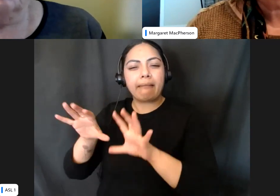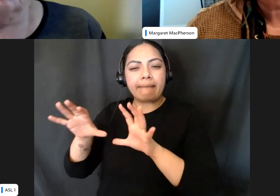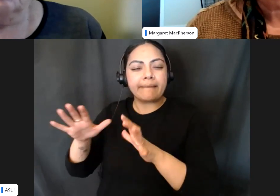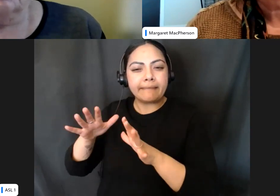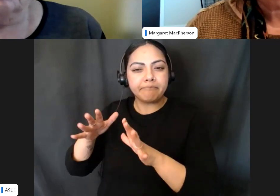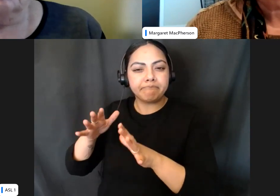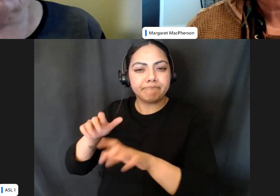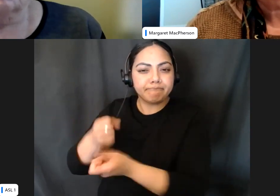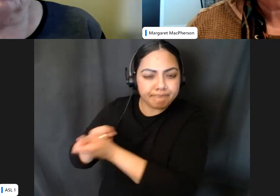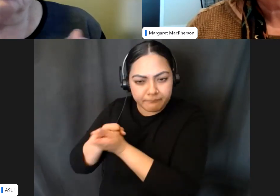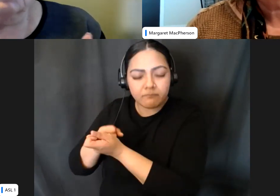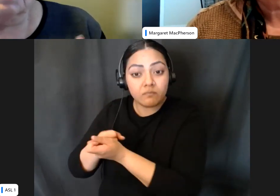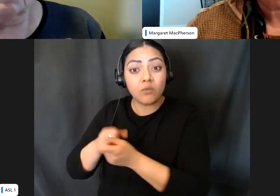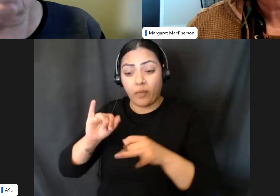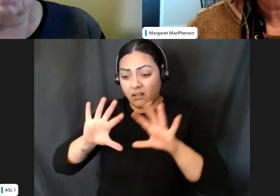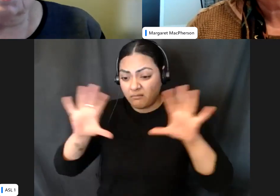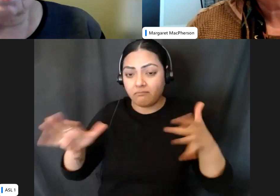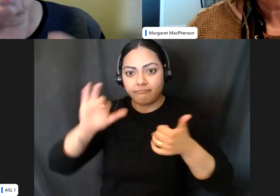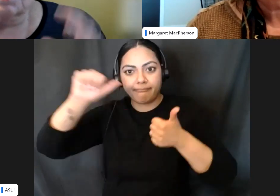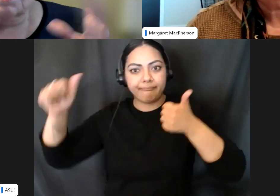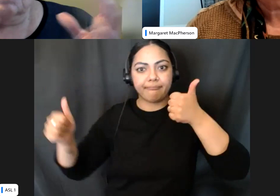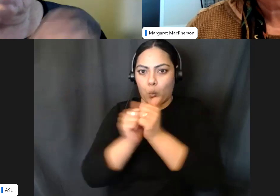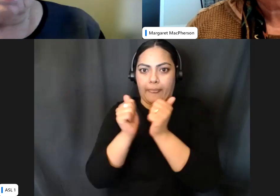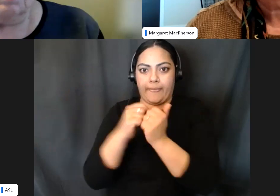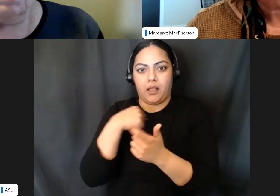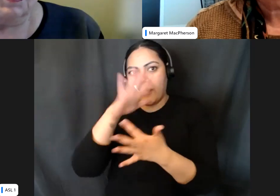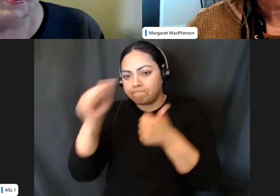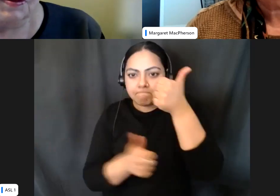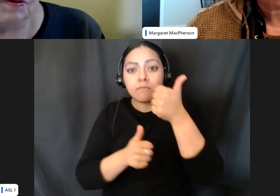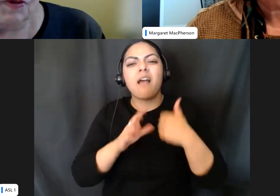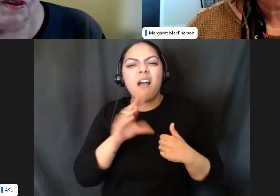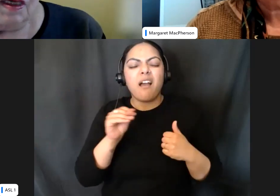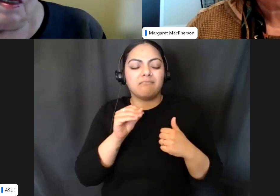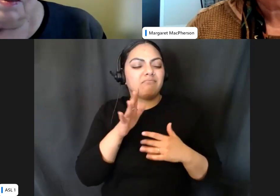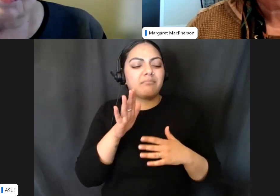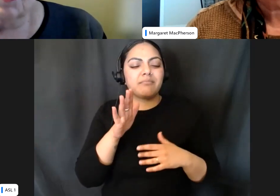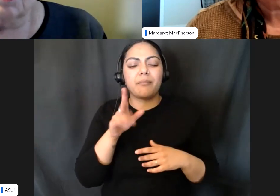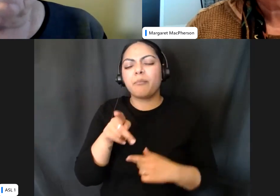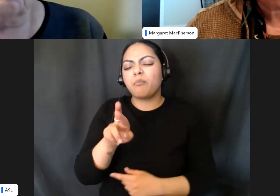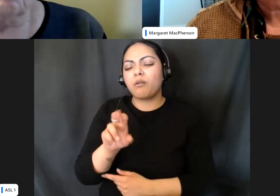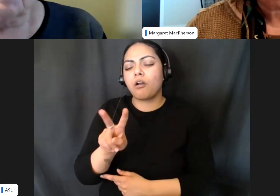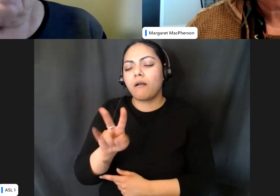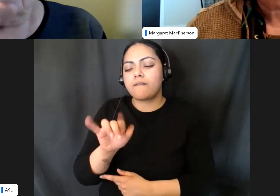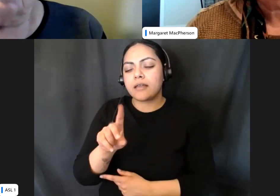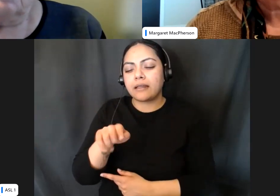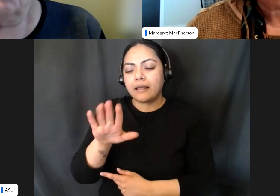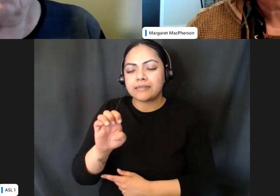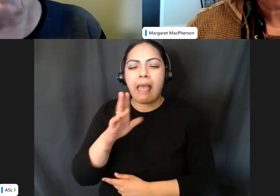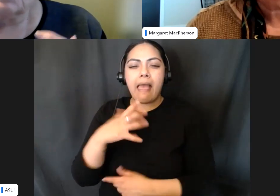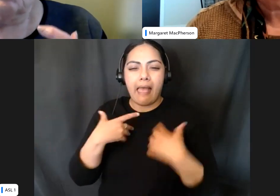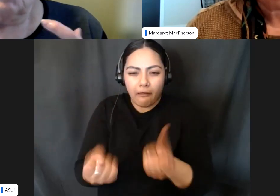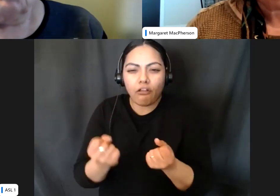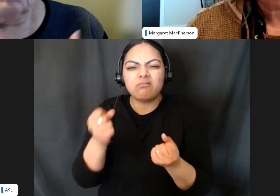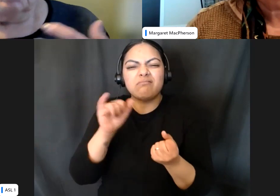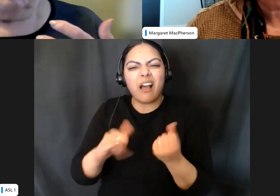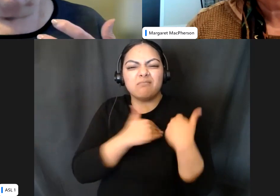And there's Providence Health, which has some of the big hospitals and so on. So if there is